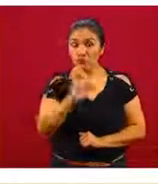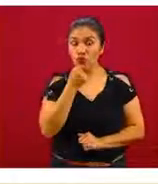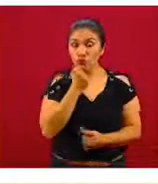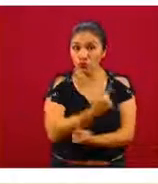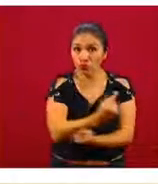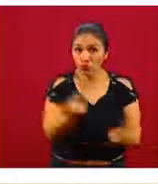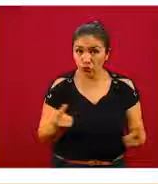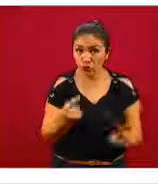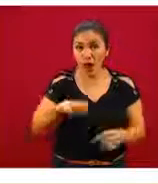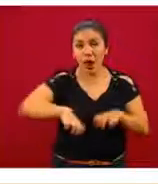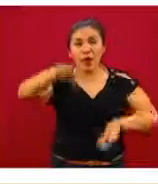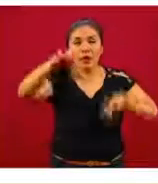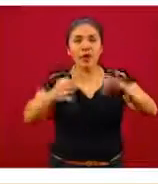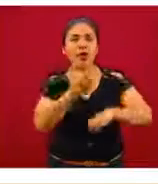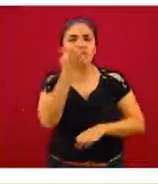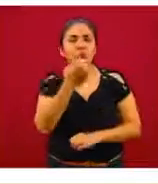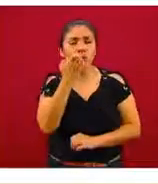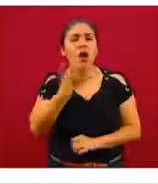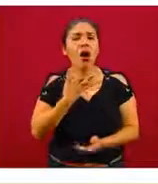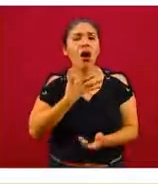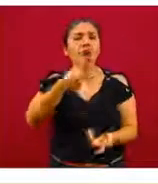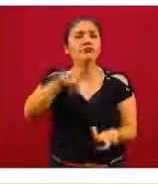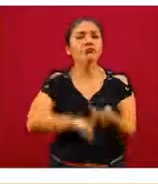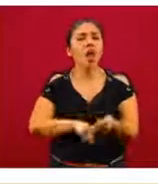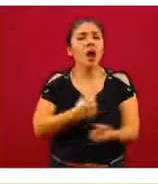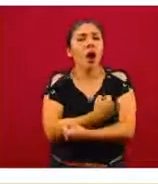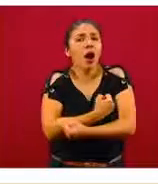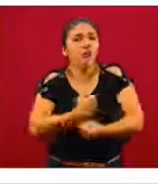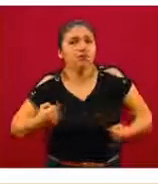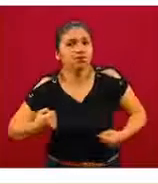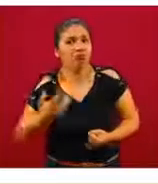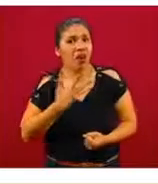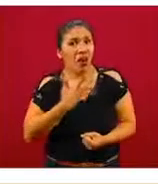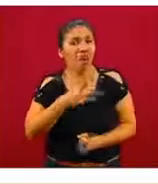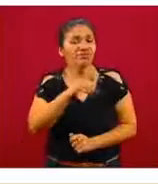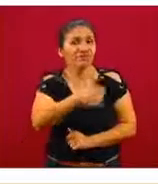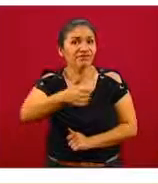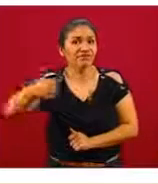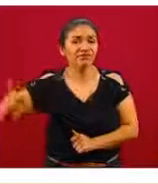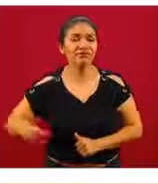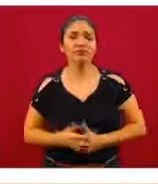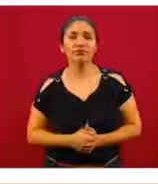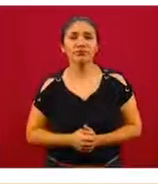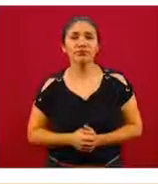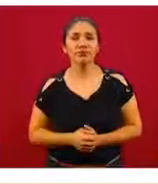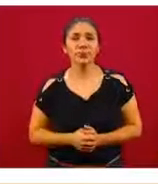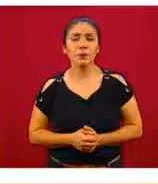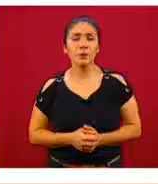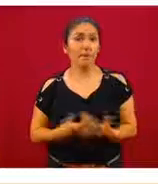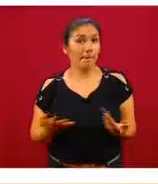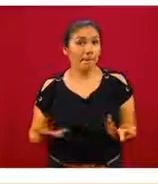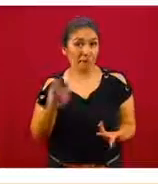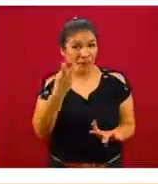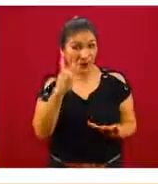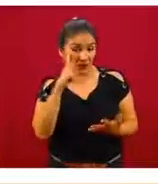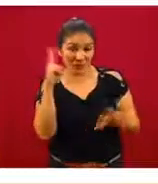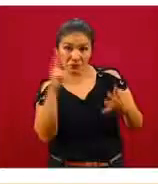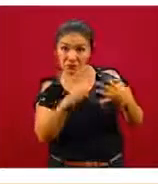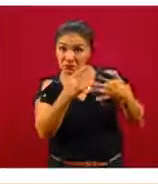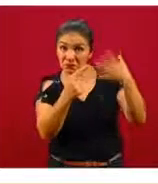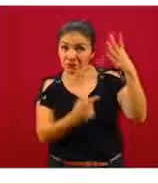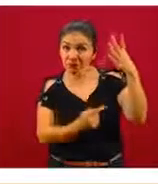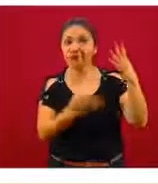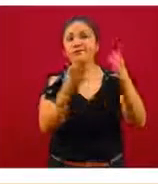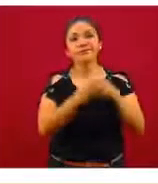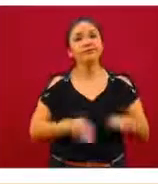many children of school age are overweight or obese. In a situation